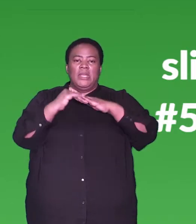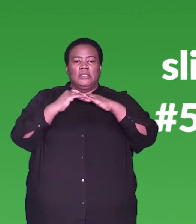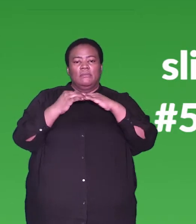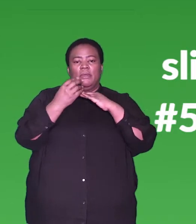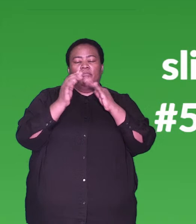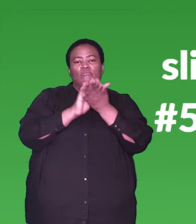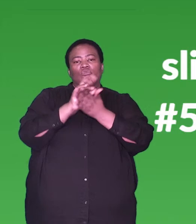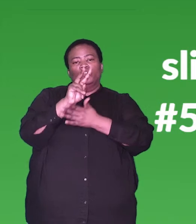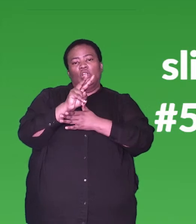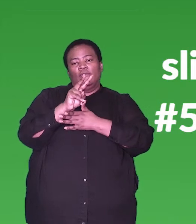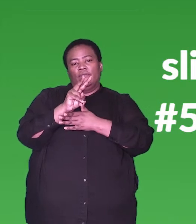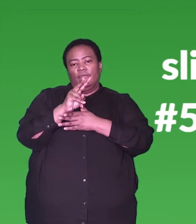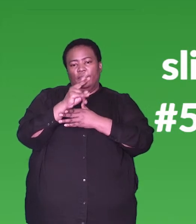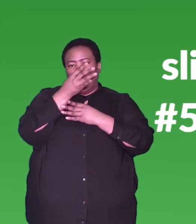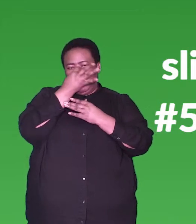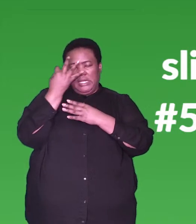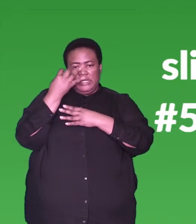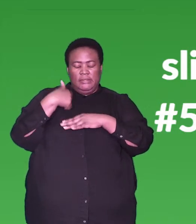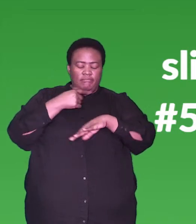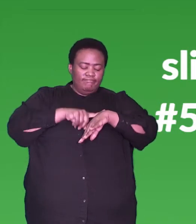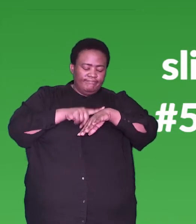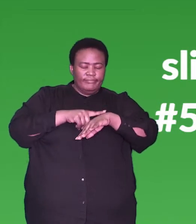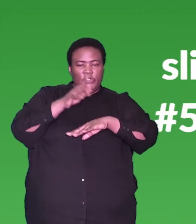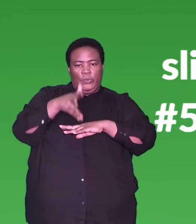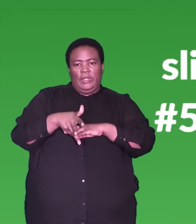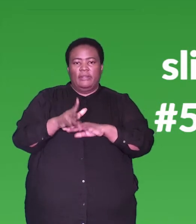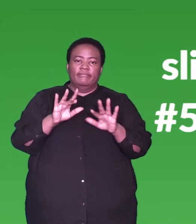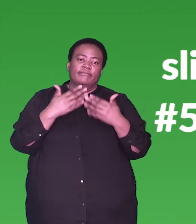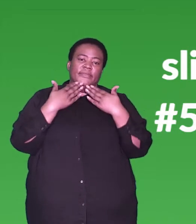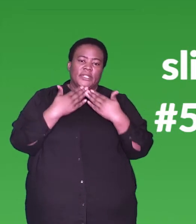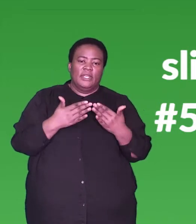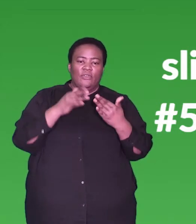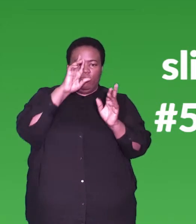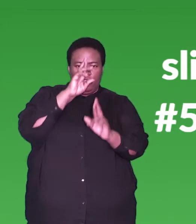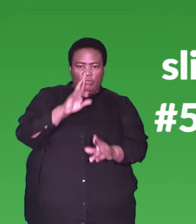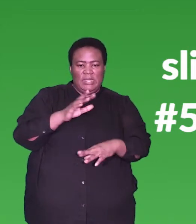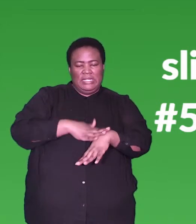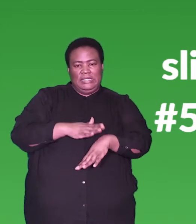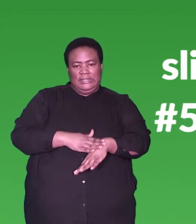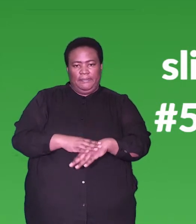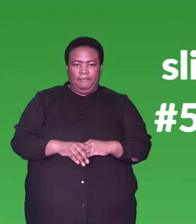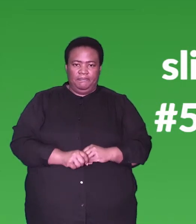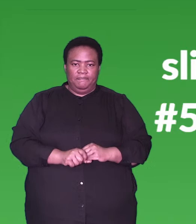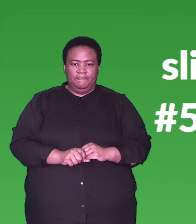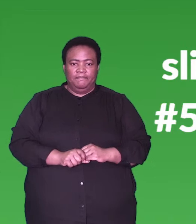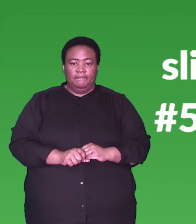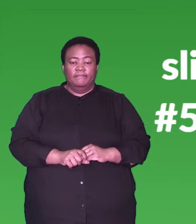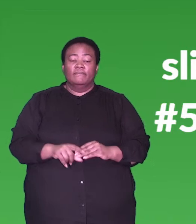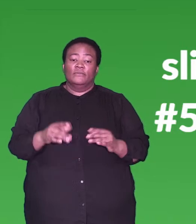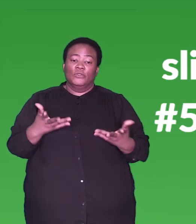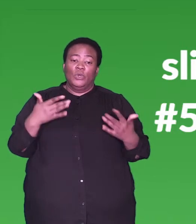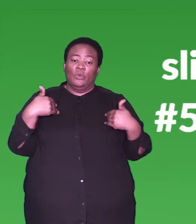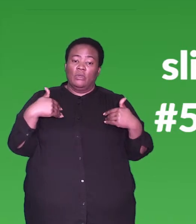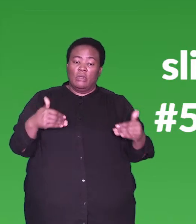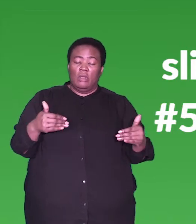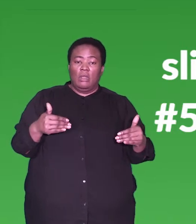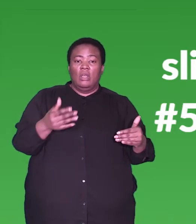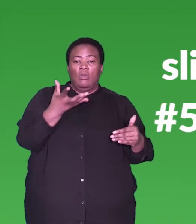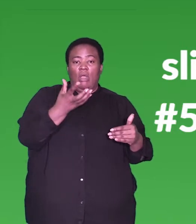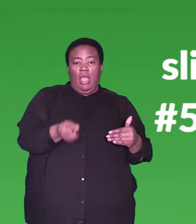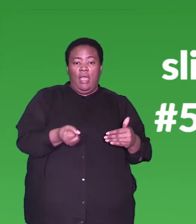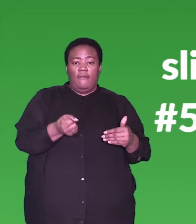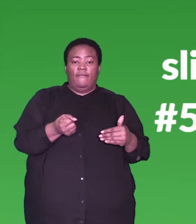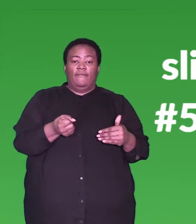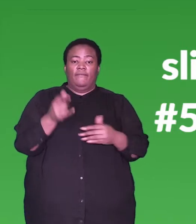along, and thank you for respecting the time limits. So to begin, we are going to have an